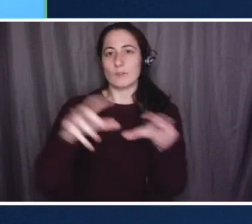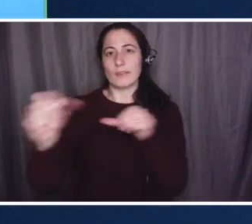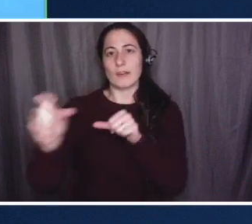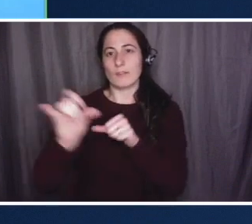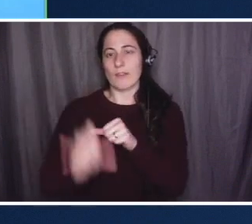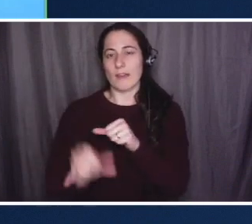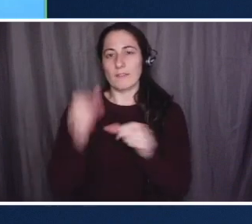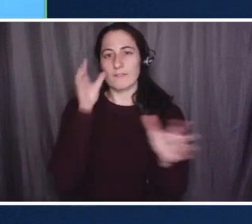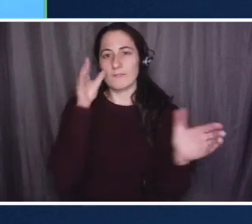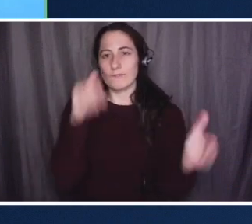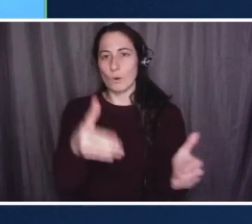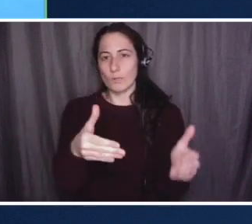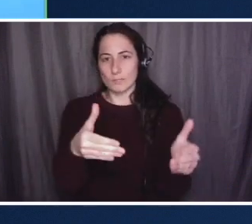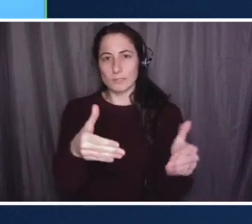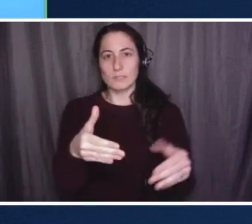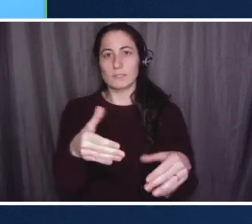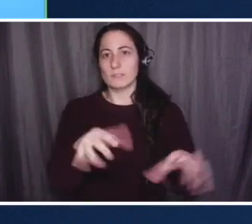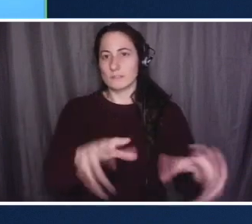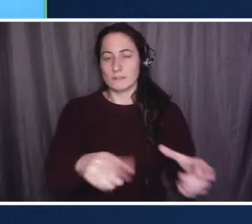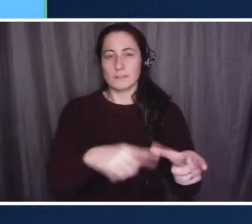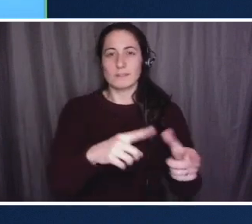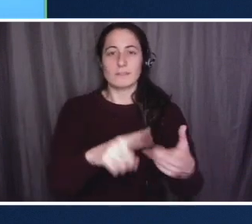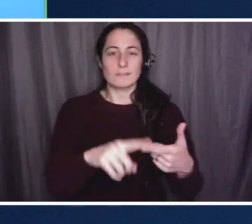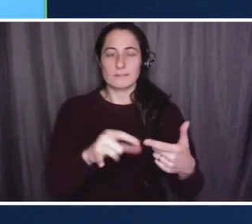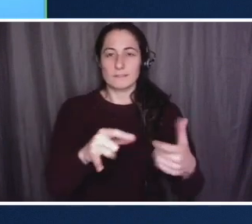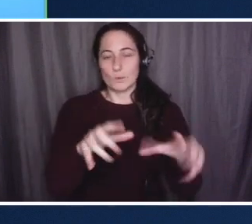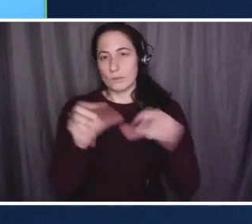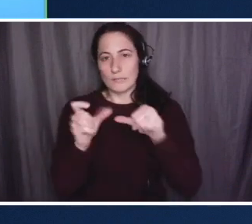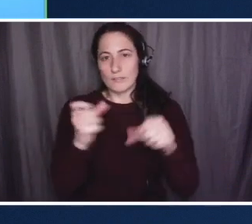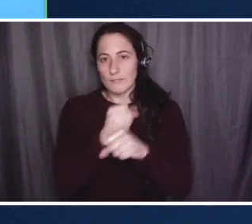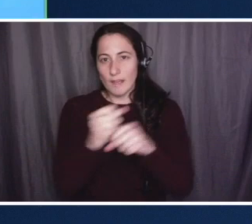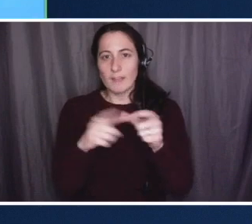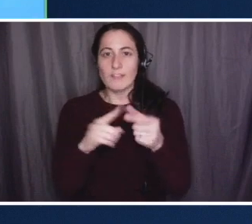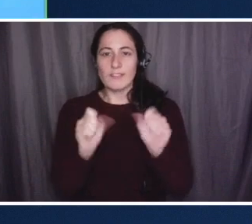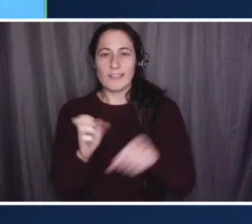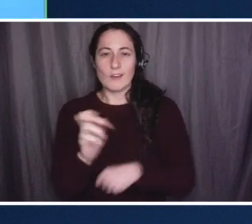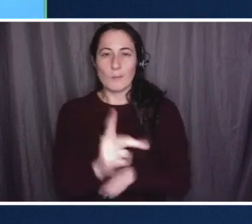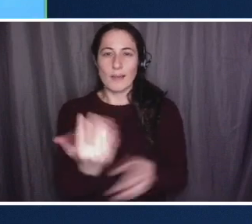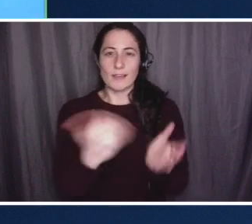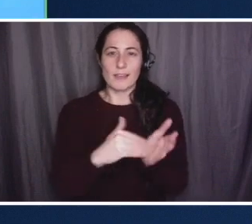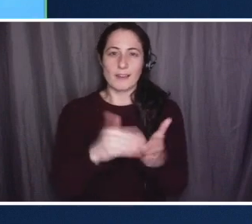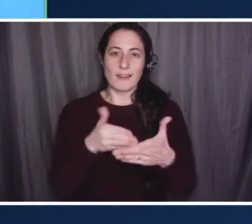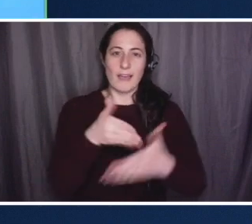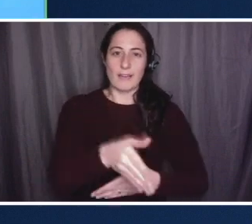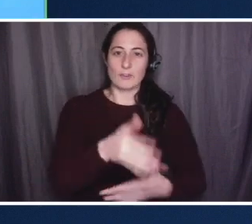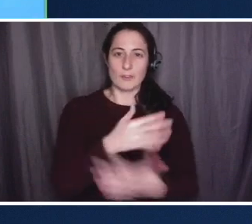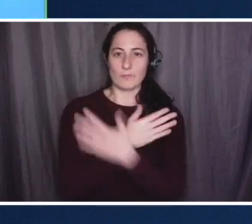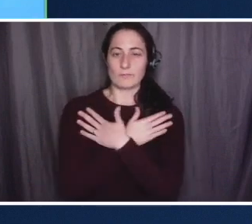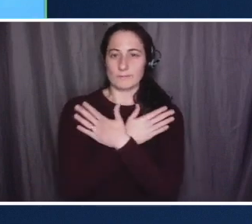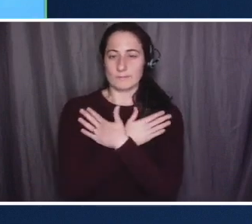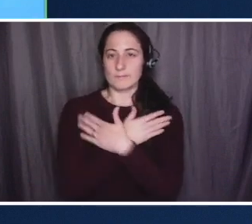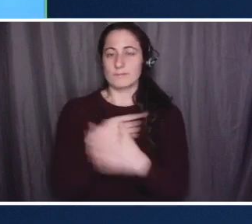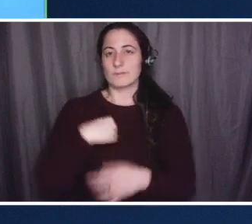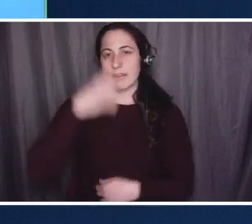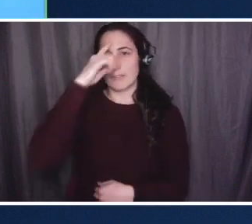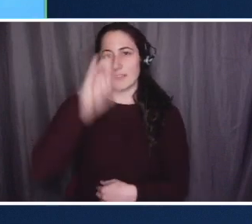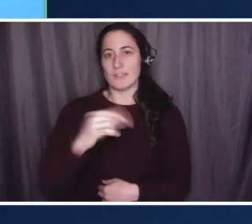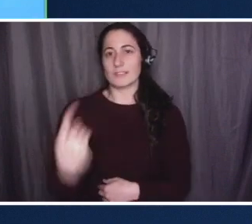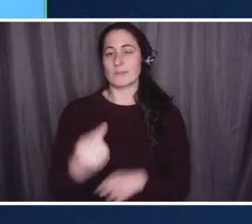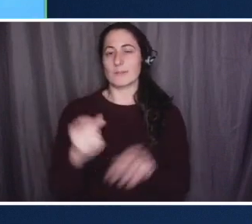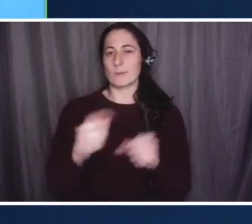and the fight for some time and then come back. And I think that that's also something that we could be thinking